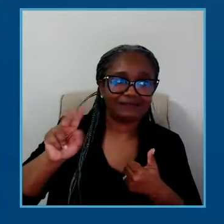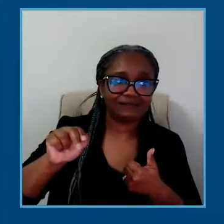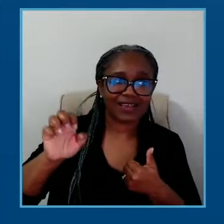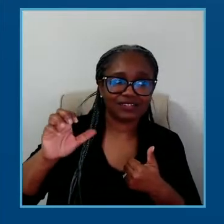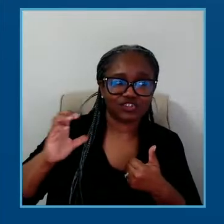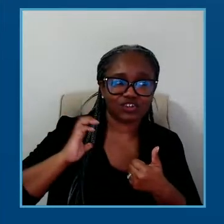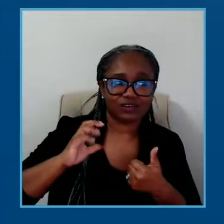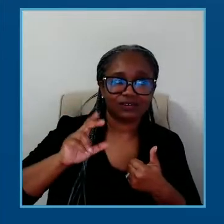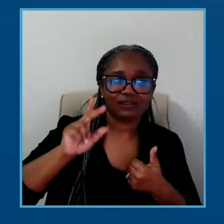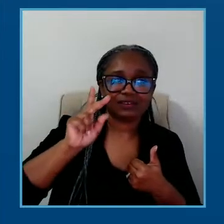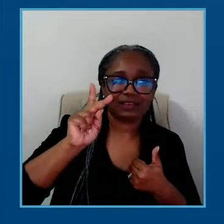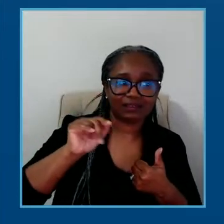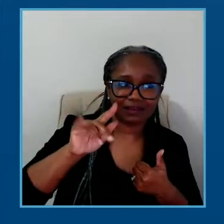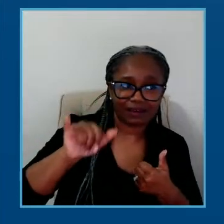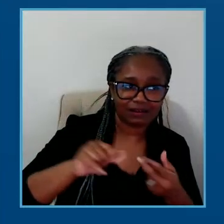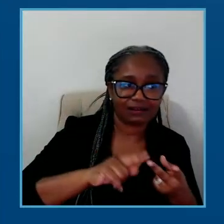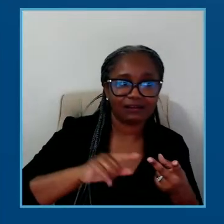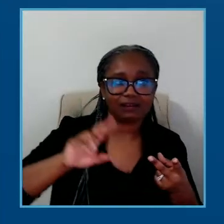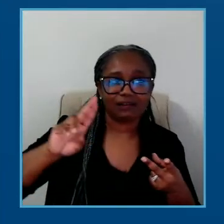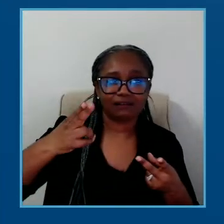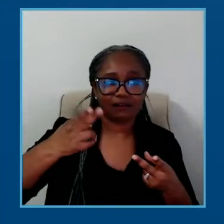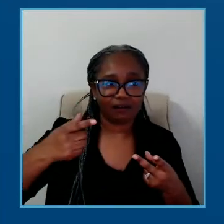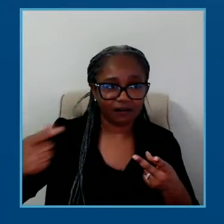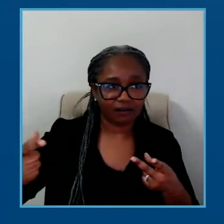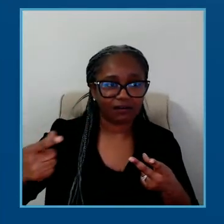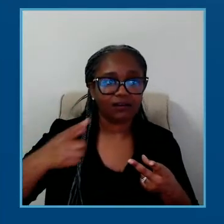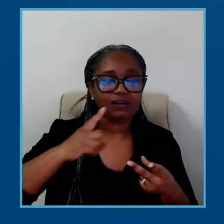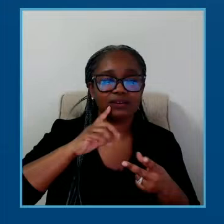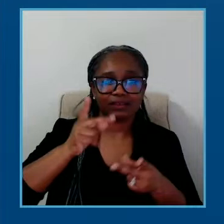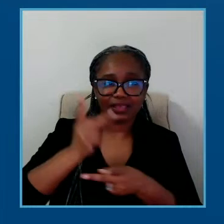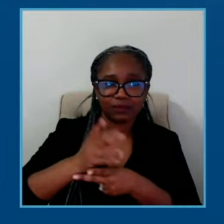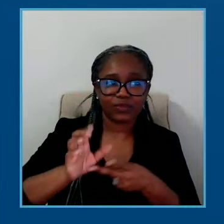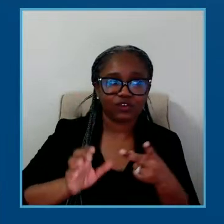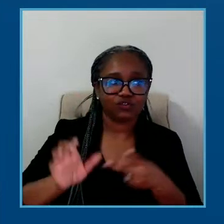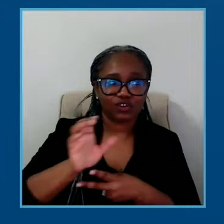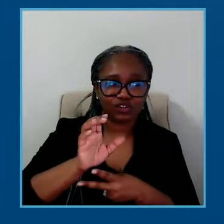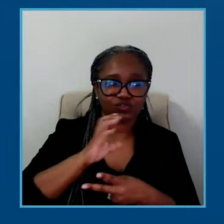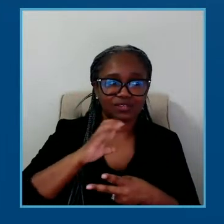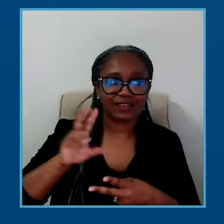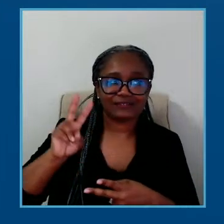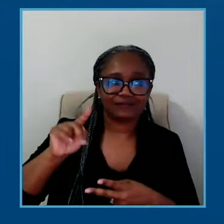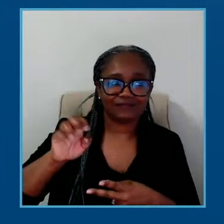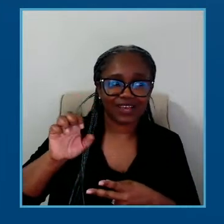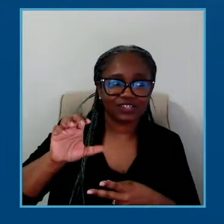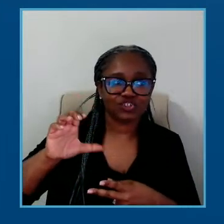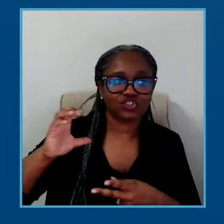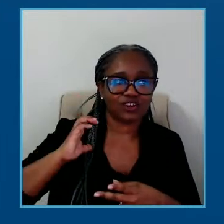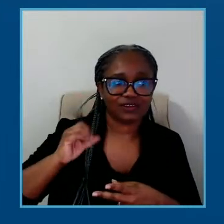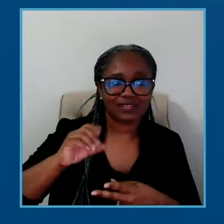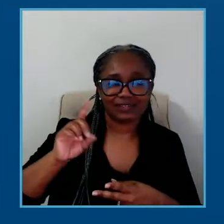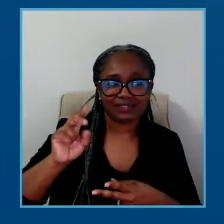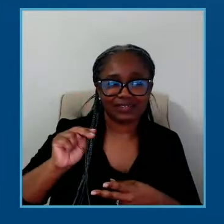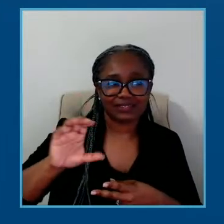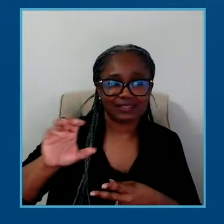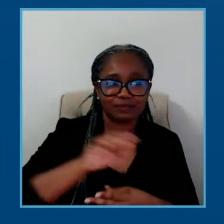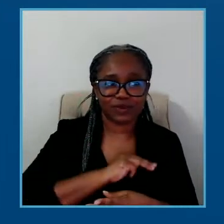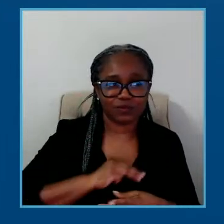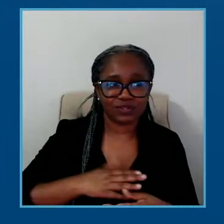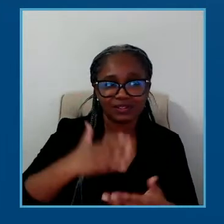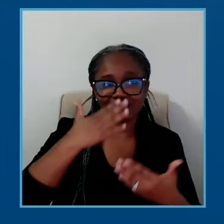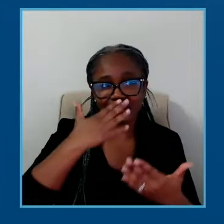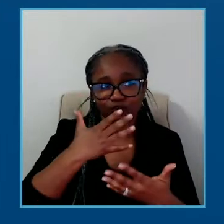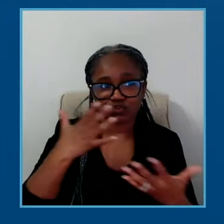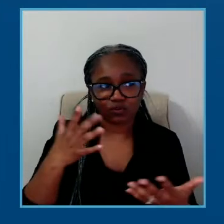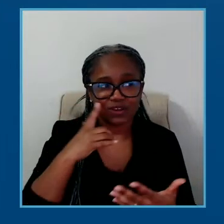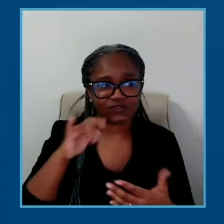And Ms. Davis, can you state which side you're speaking for, and can we get the clock on there in terms of, we have